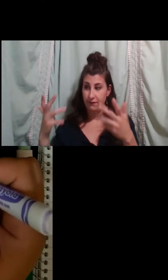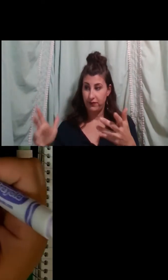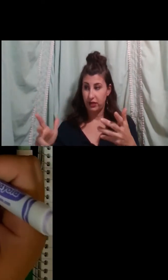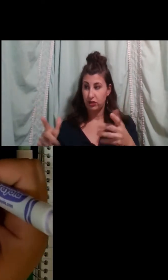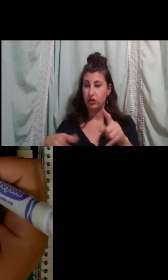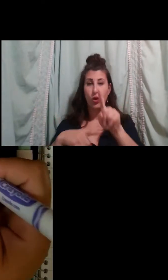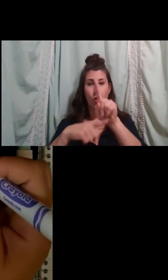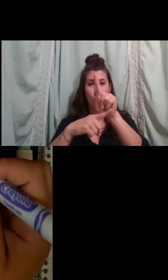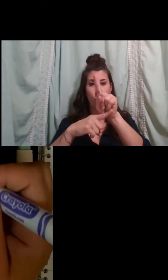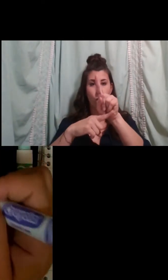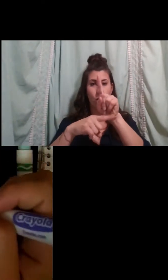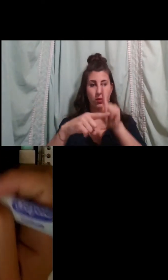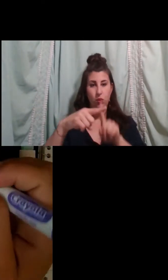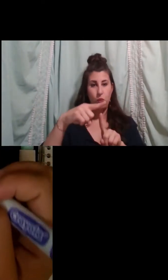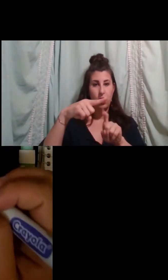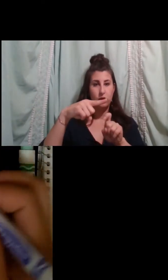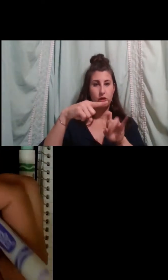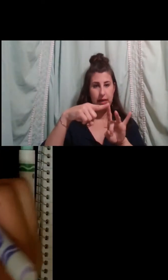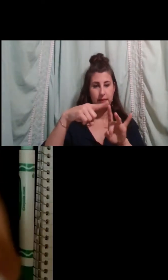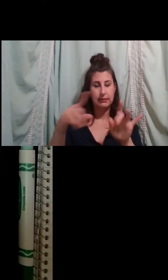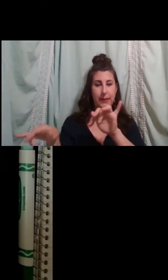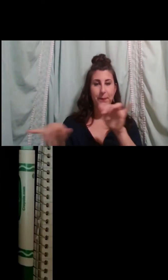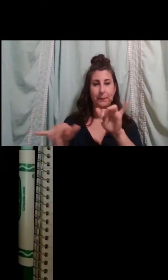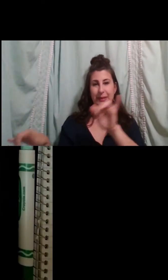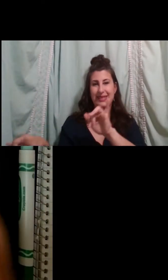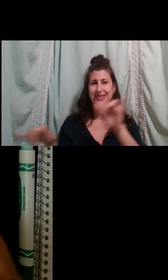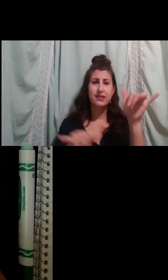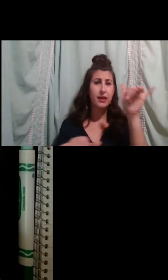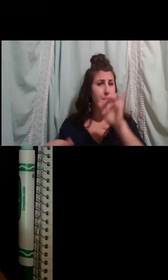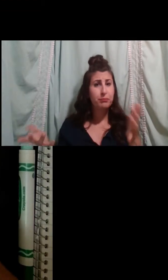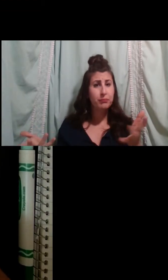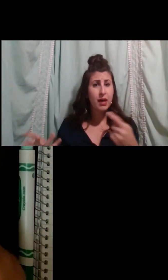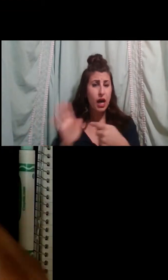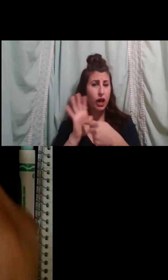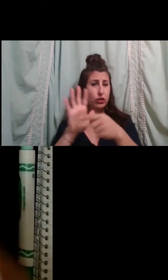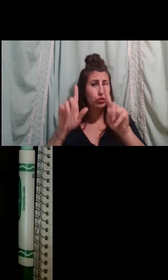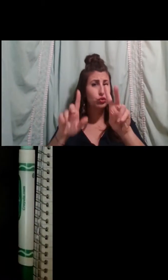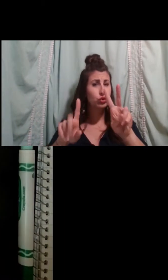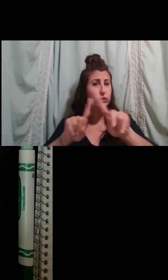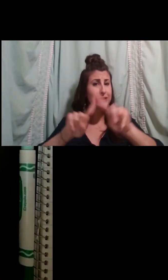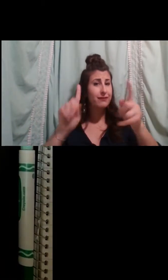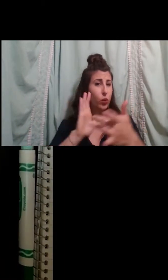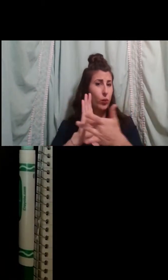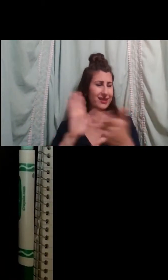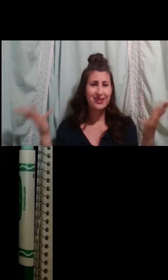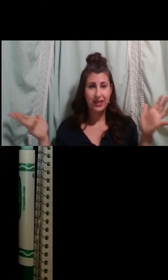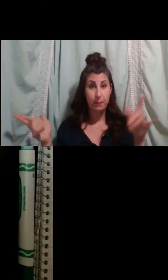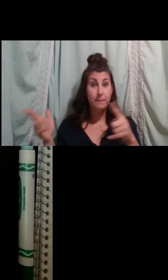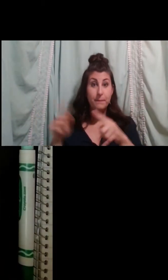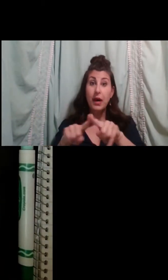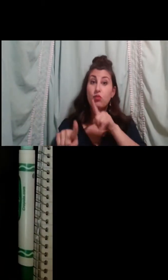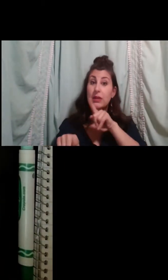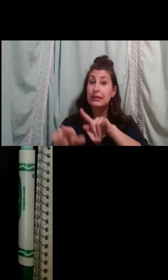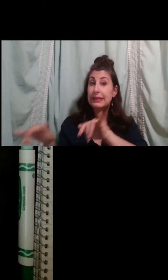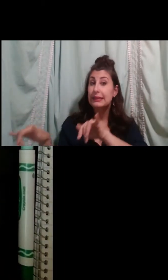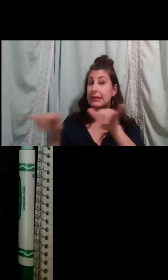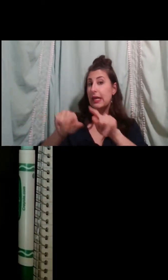over 108 as well. Okay, just like that one, because it's the same. I just showed you two different ways. This one